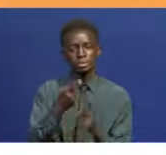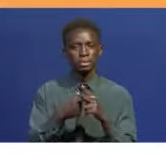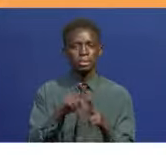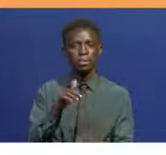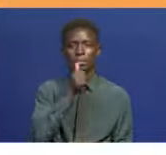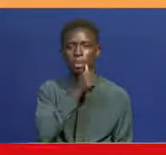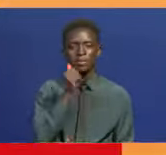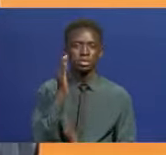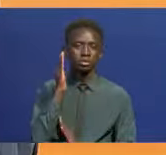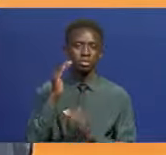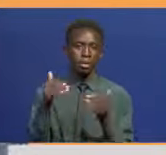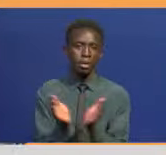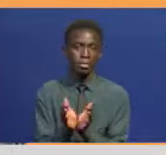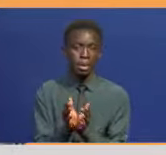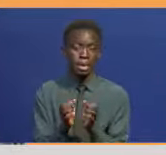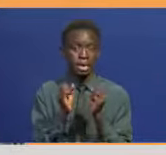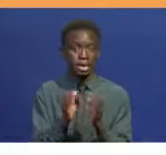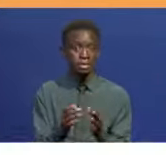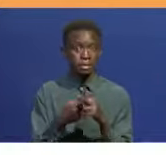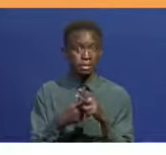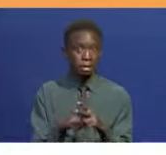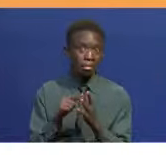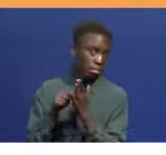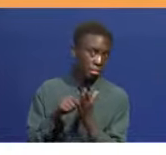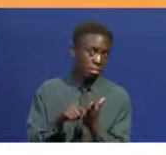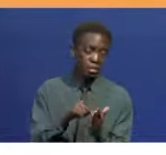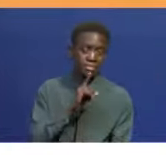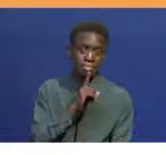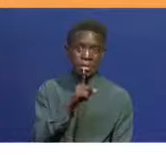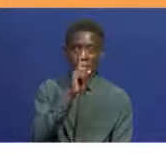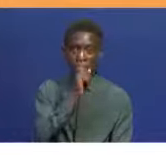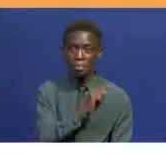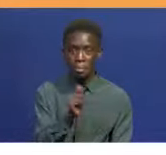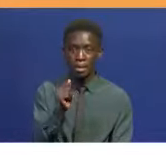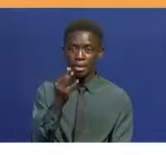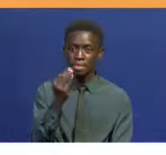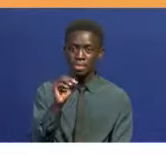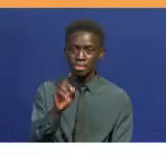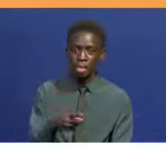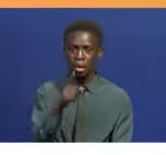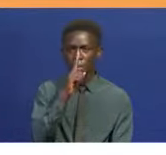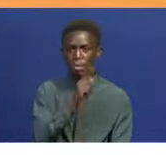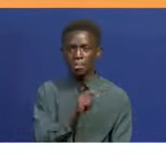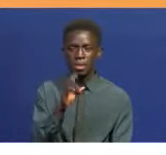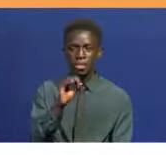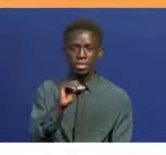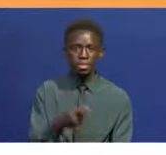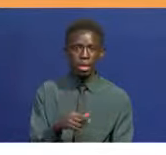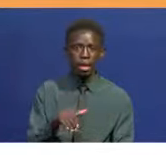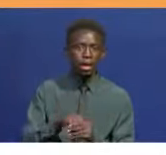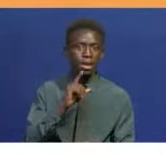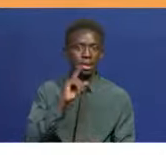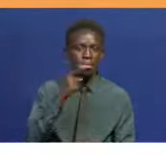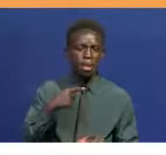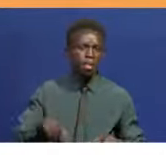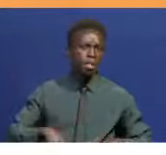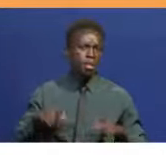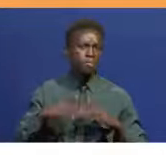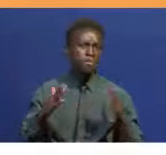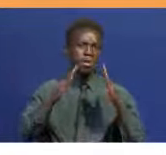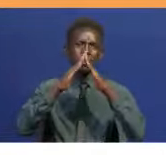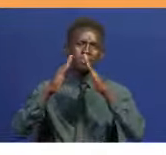company. And when you start now insisting on saying, pay 30,000 in Nairobi, I live in apartments whereby probably